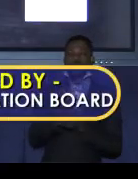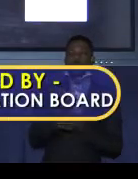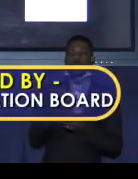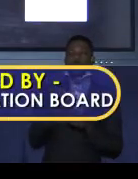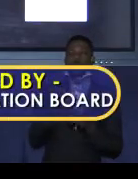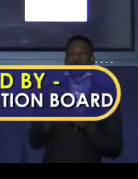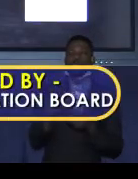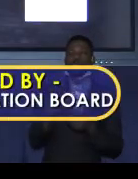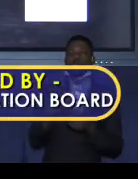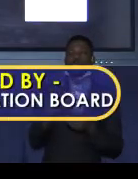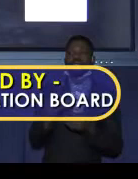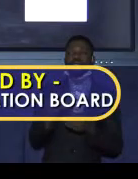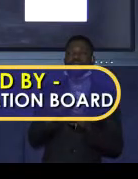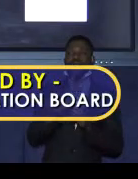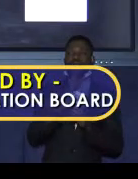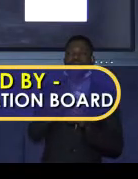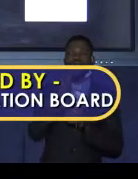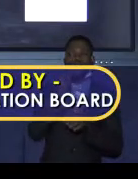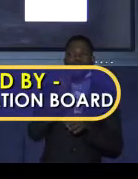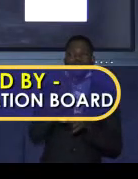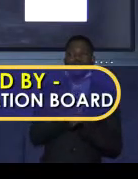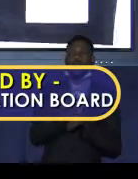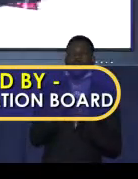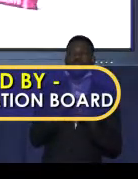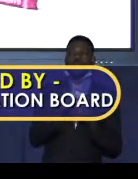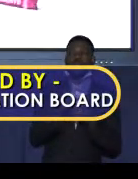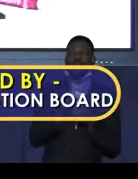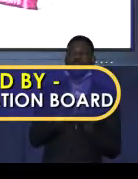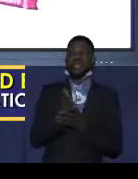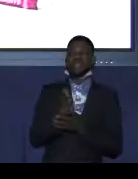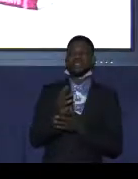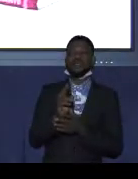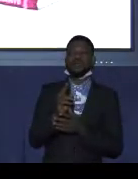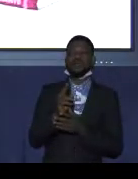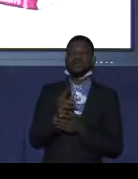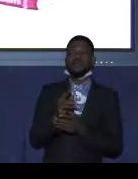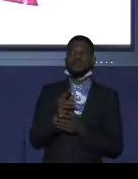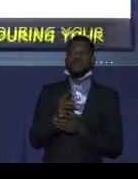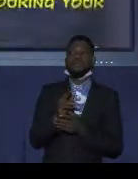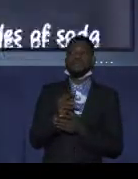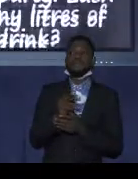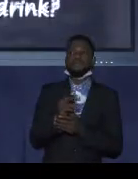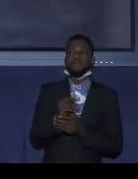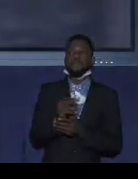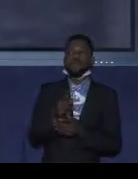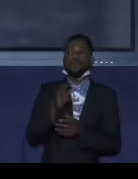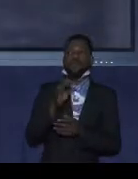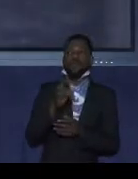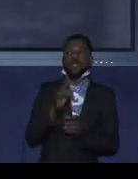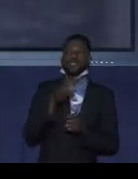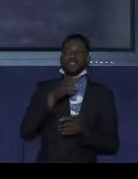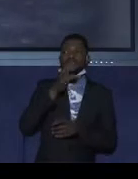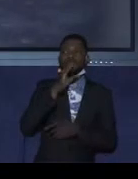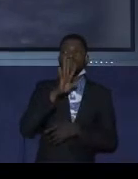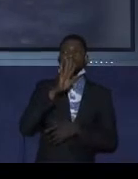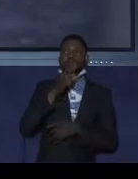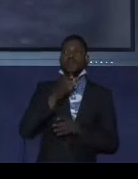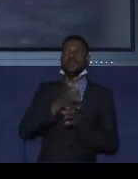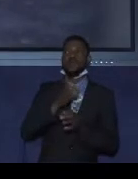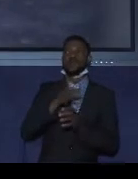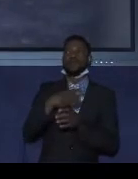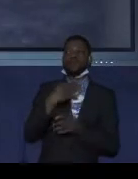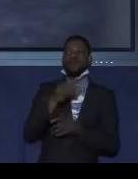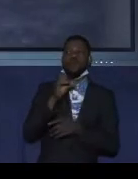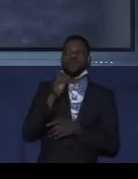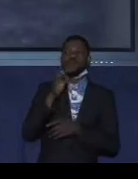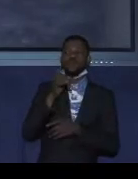Alrighty then. So the assignment coming right up. Umar went for a party. Umar drank